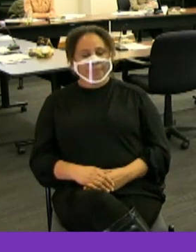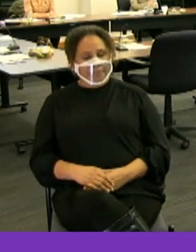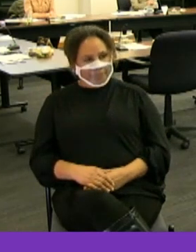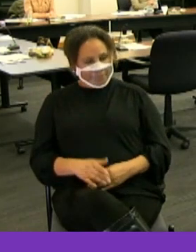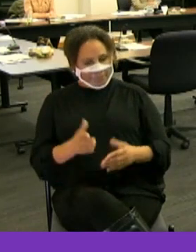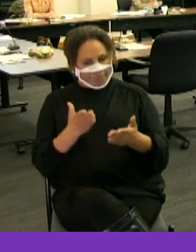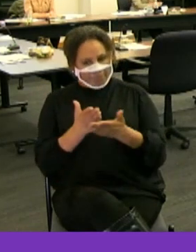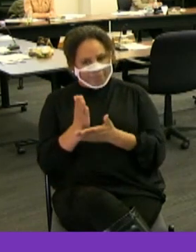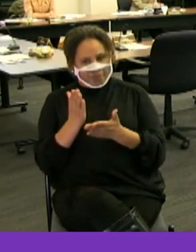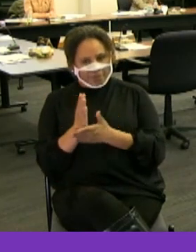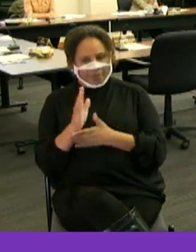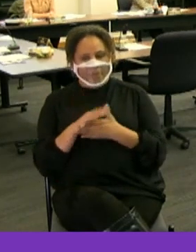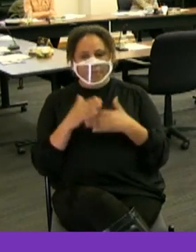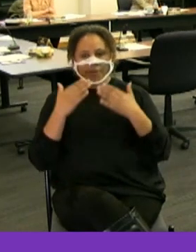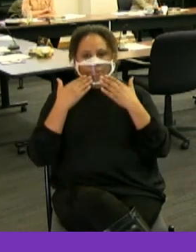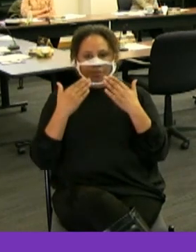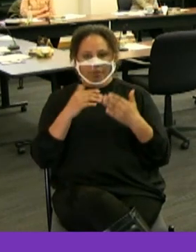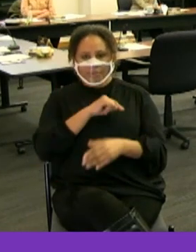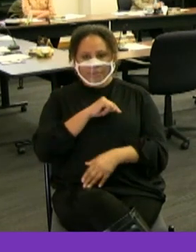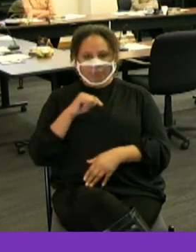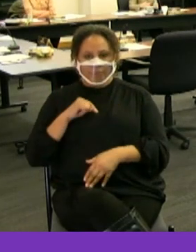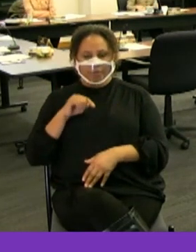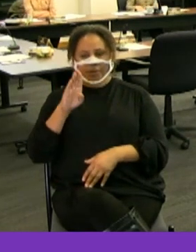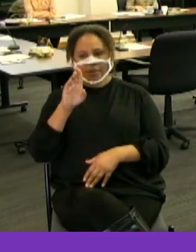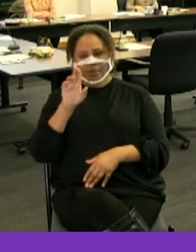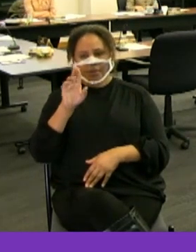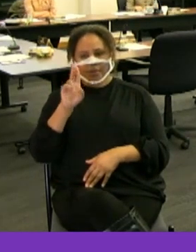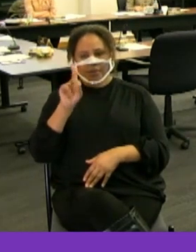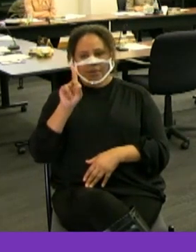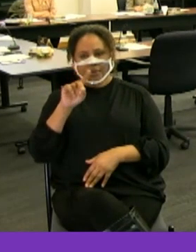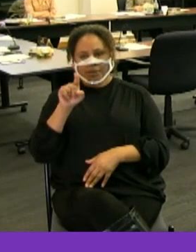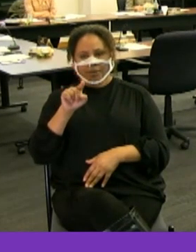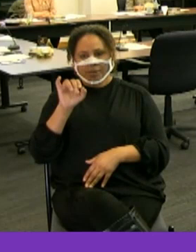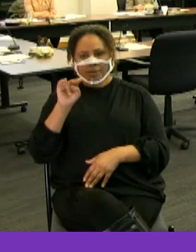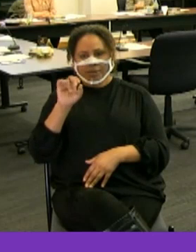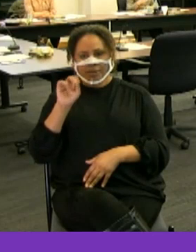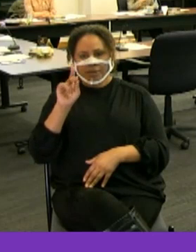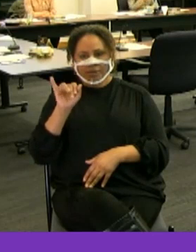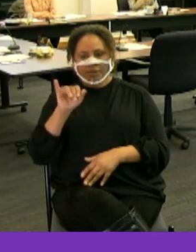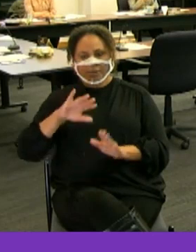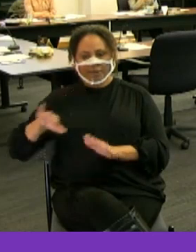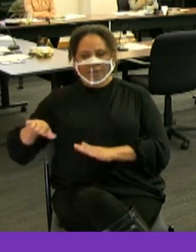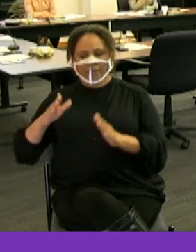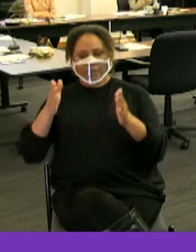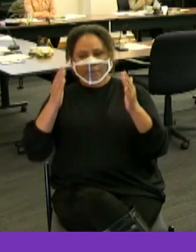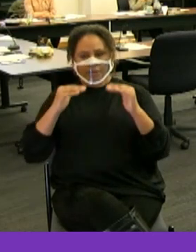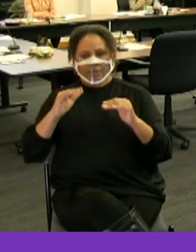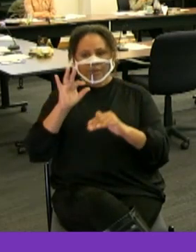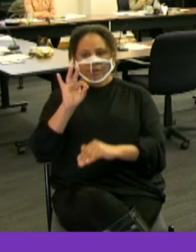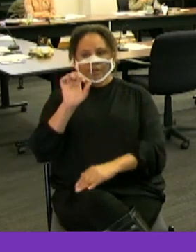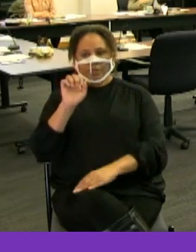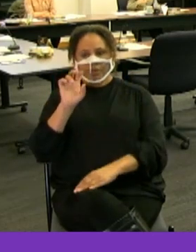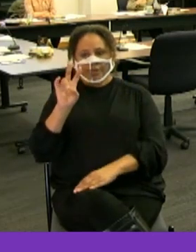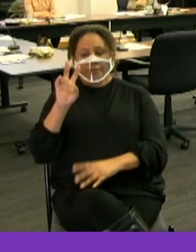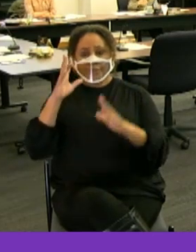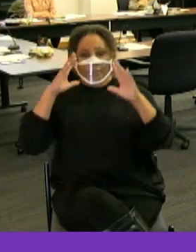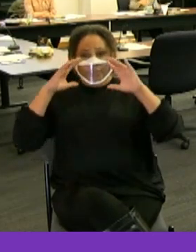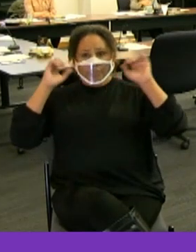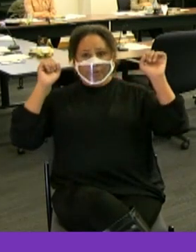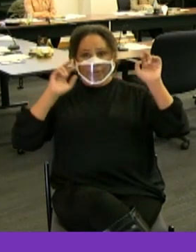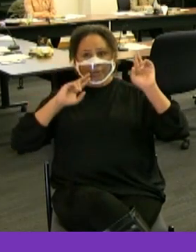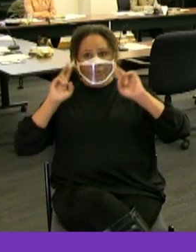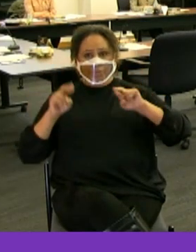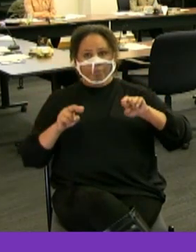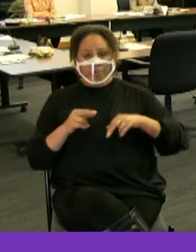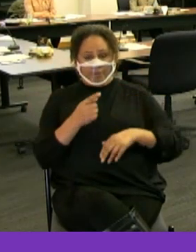All right, thank you, Trustee Budzinski. 9.7 President's Report. Okay, so half of my